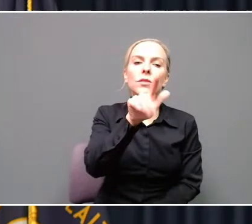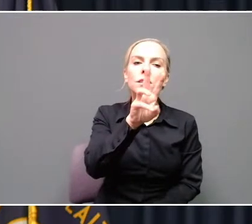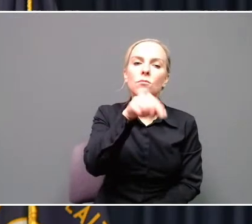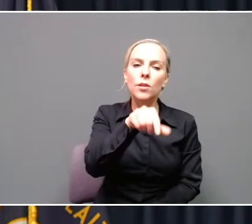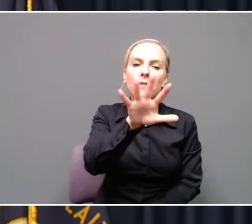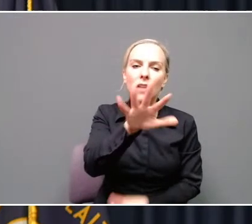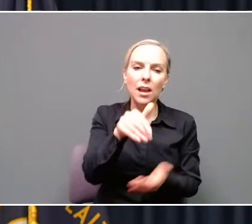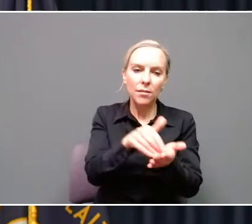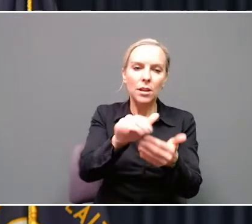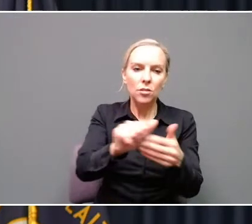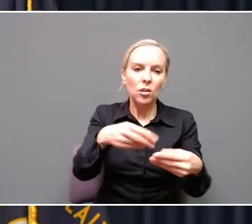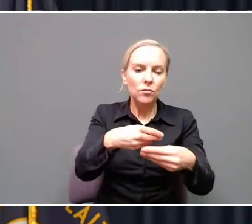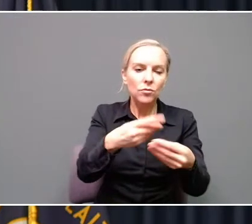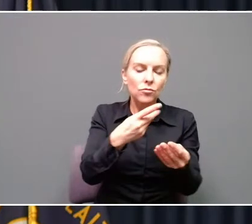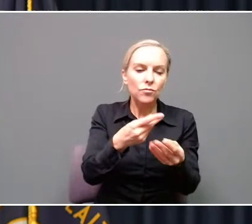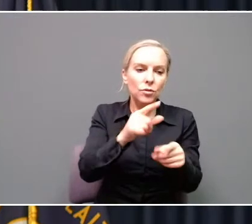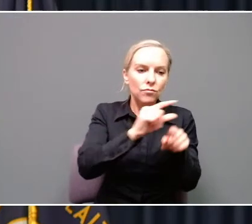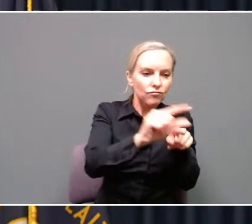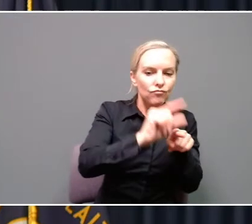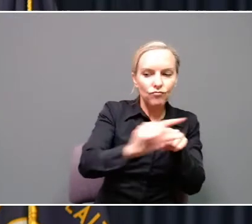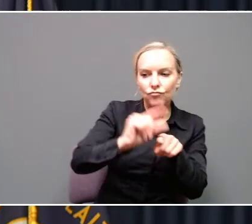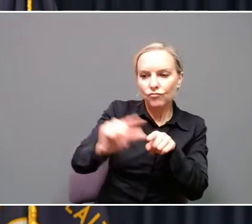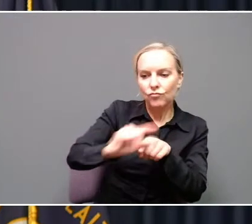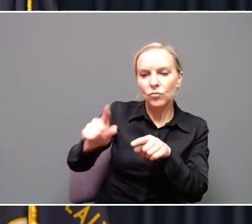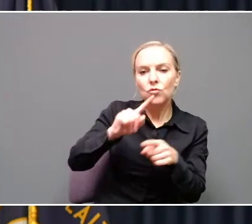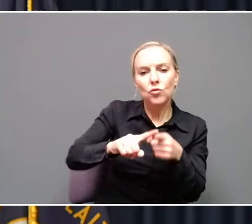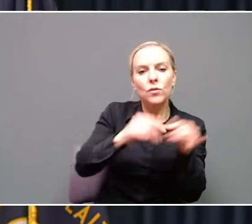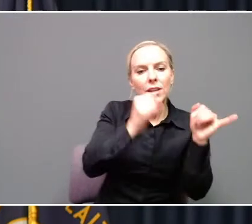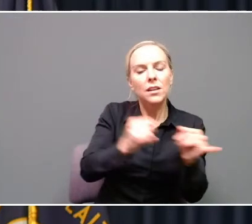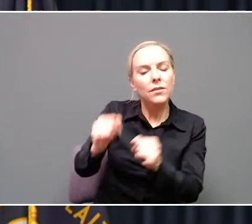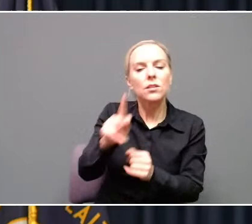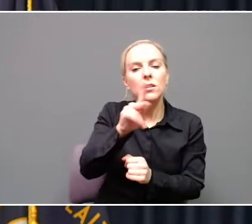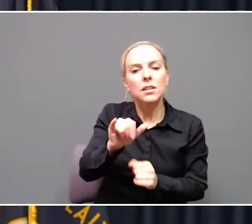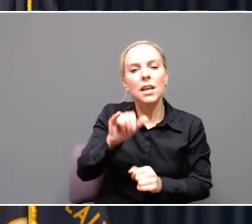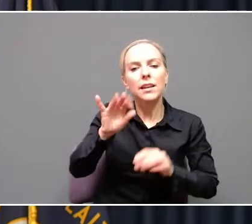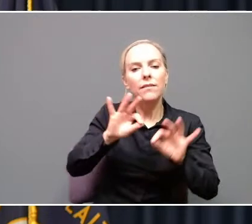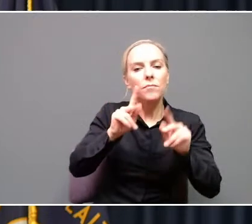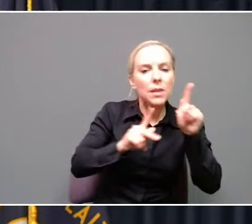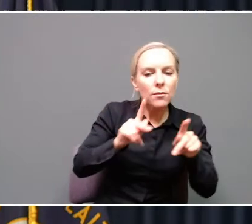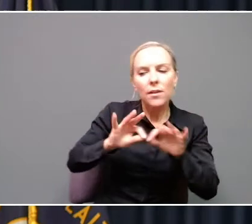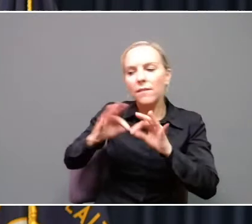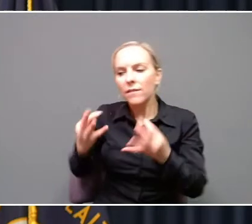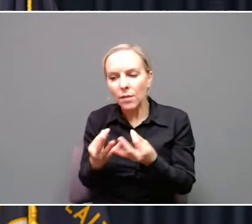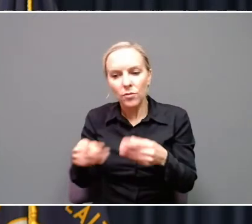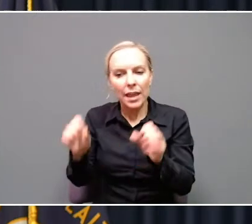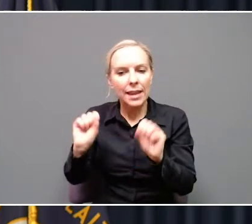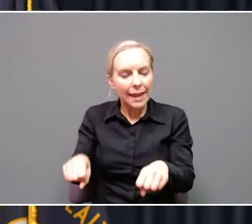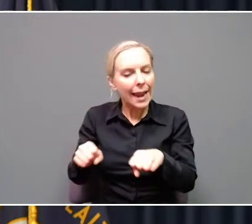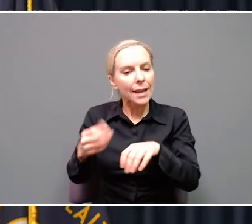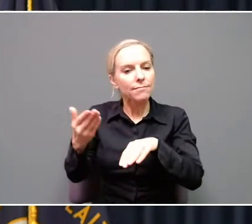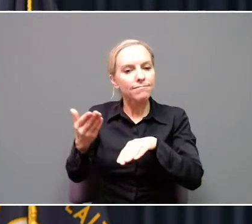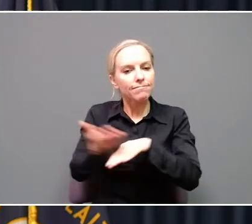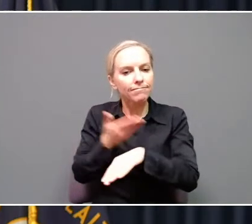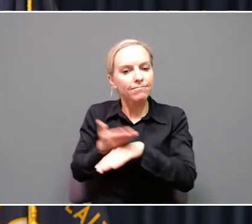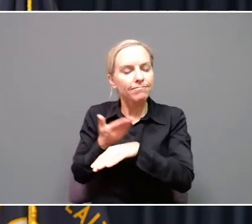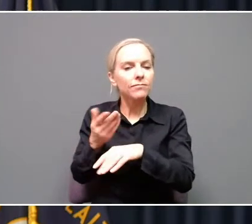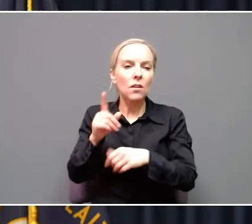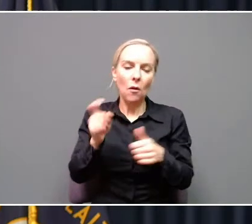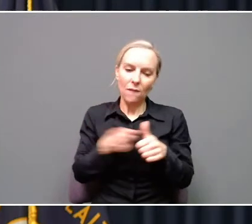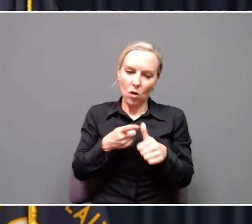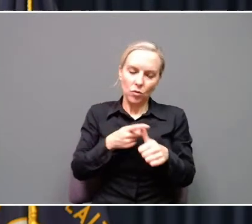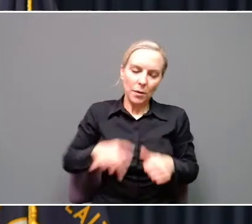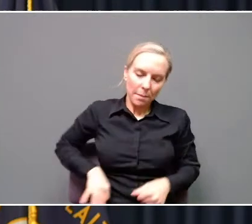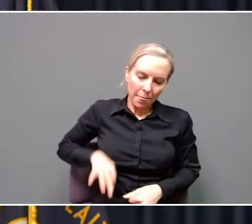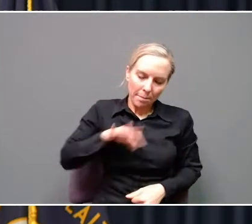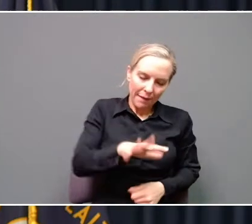distributed from the fund to individual Kentuckians and families as they rebuild. First thing we did is pay for every funeral, so no one would have to